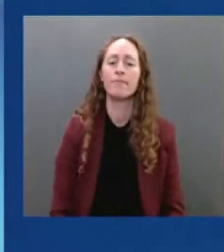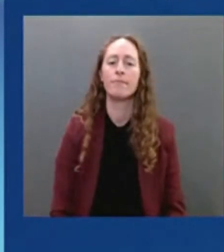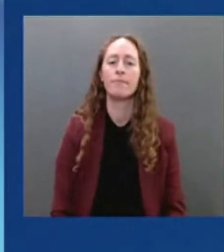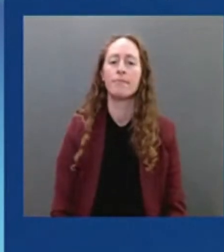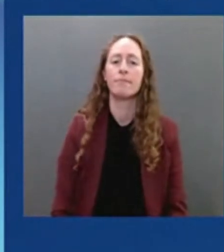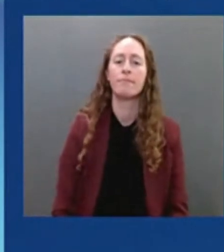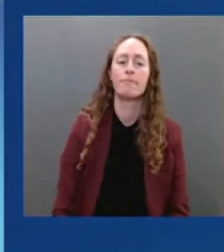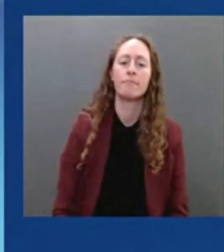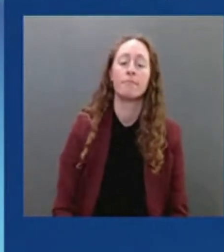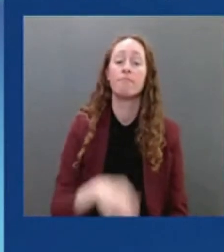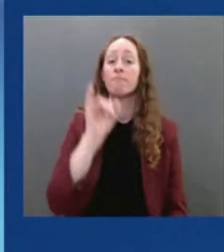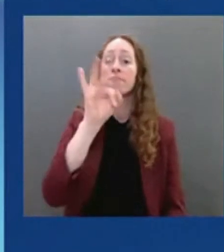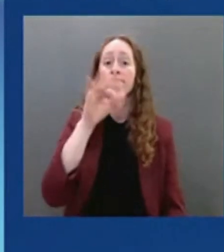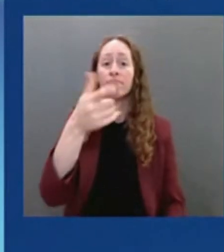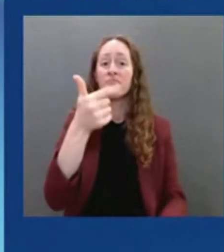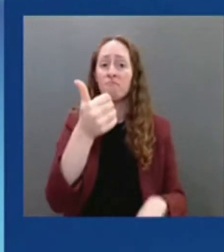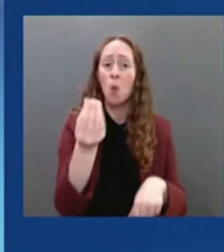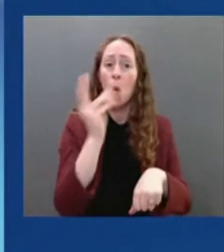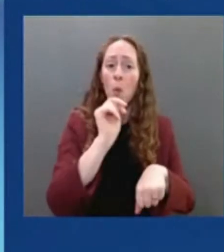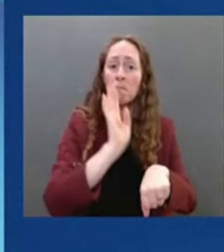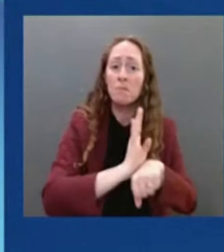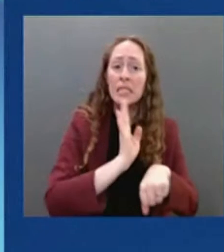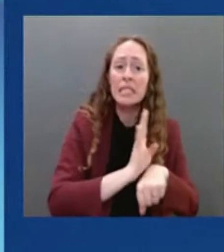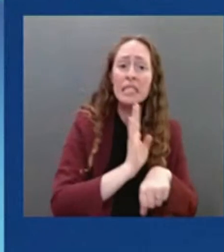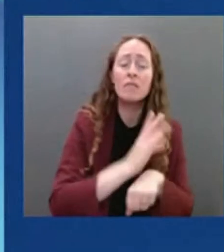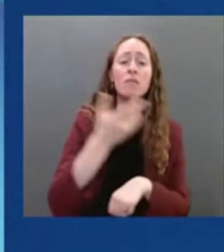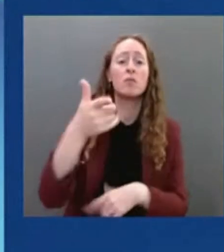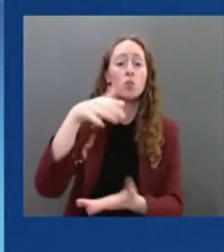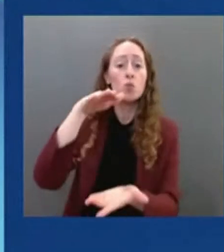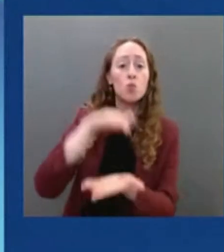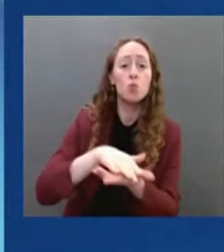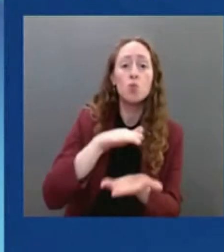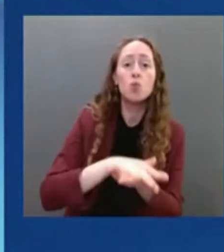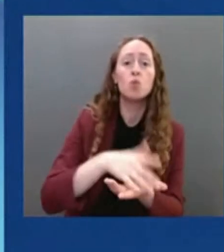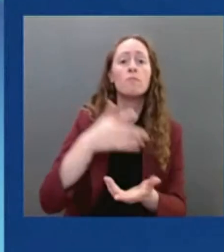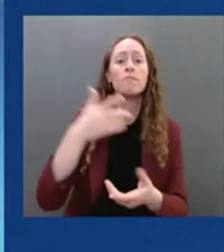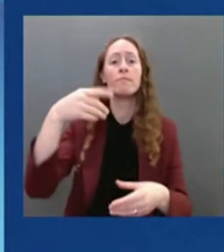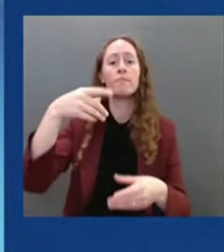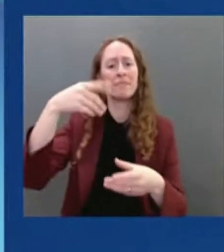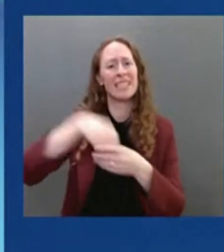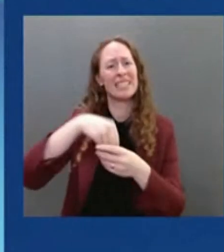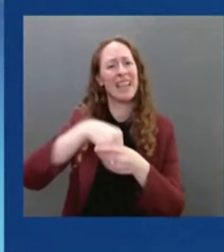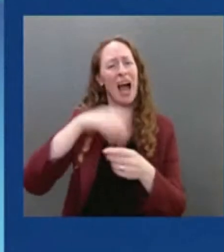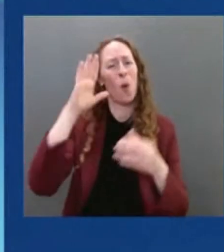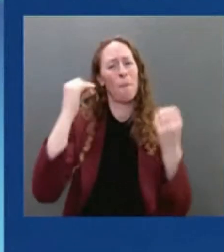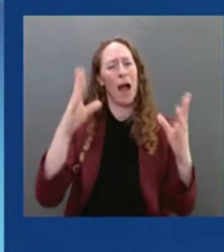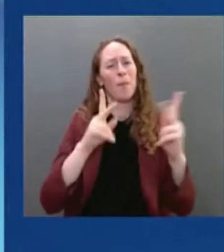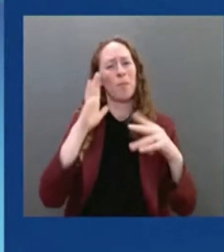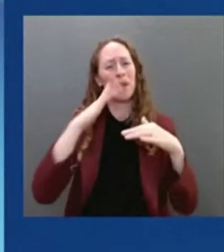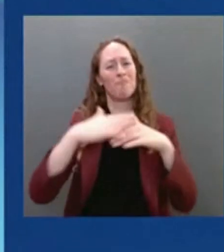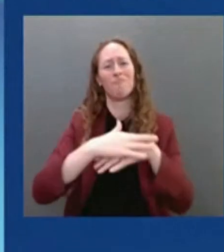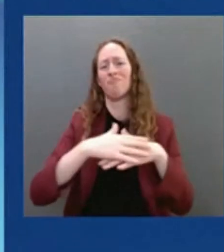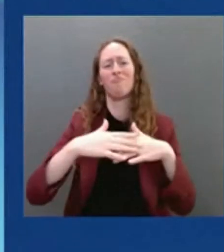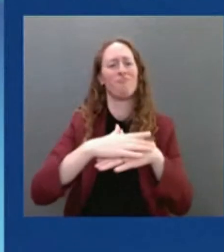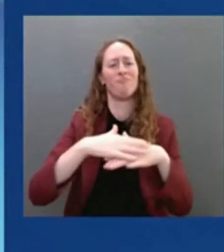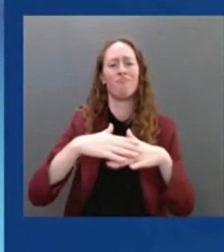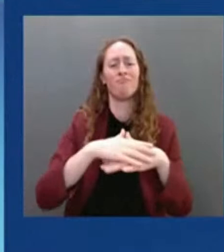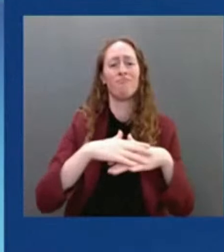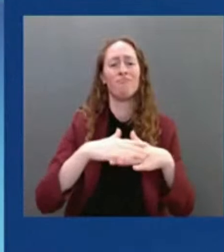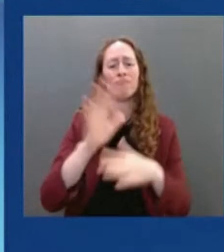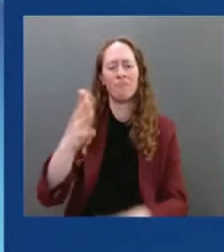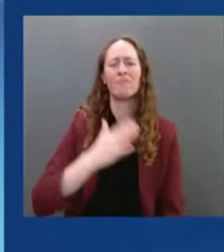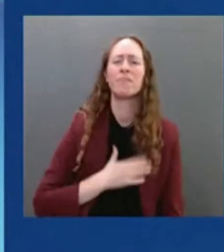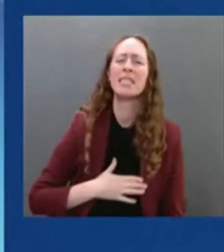brings people together indoors, please work to improve the quality of that indoor air. Let me close with this.